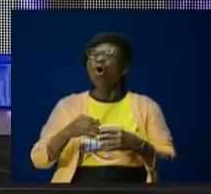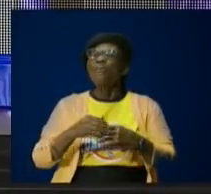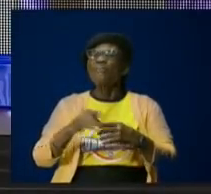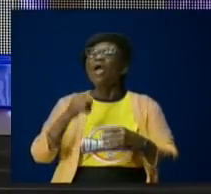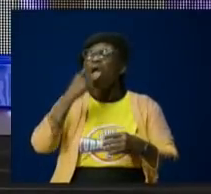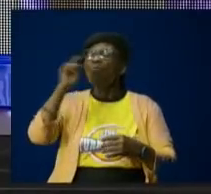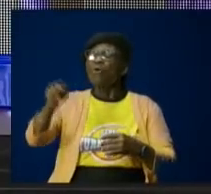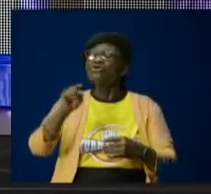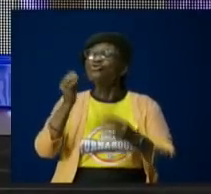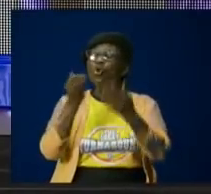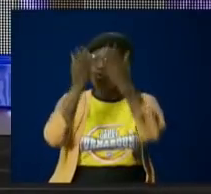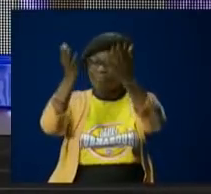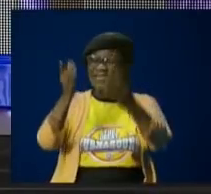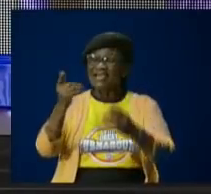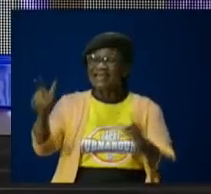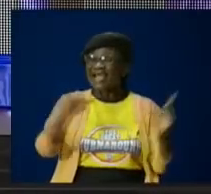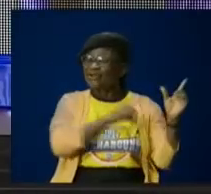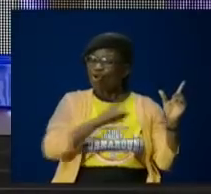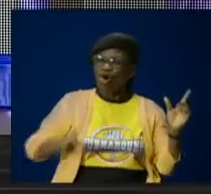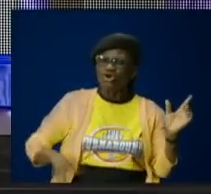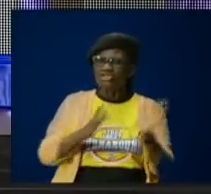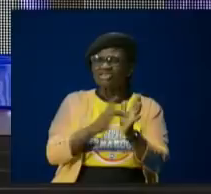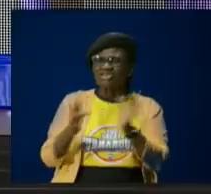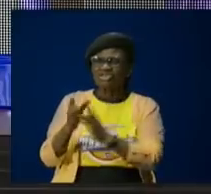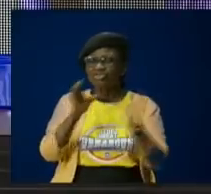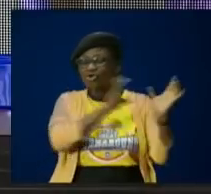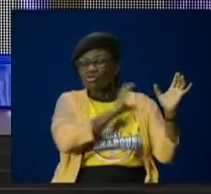because you are blessed.